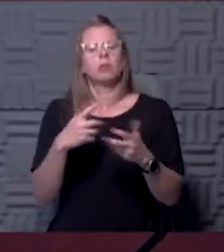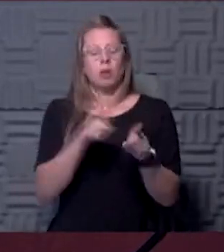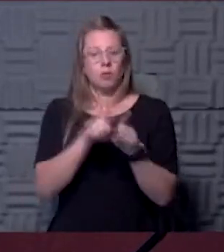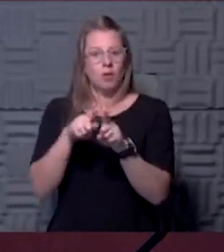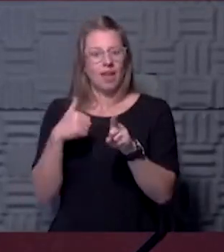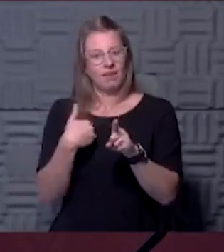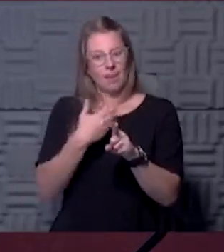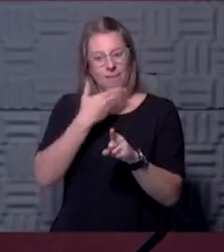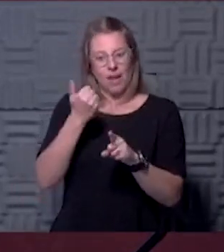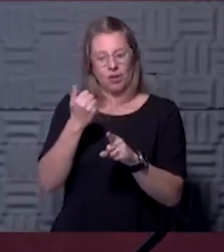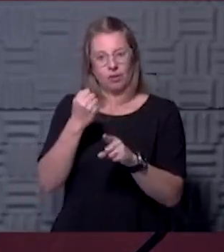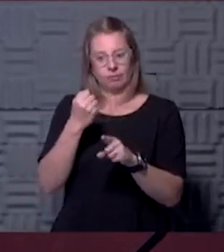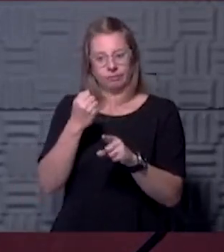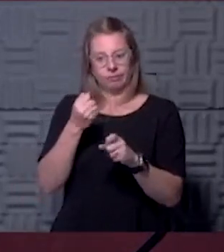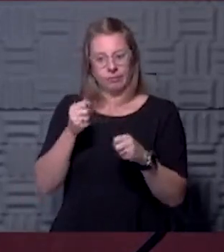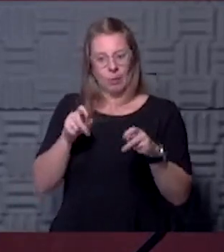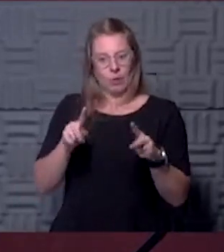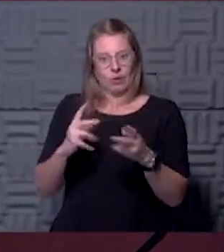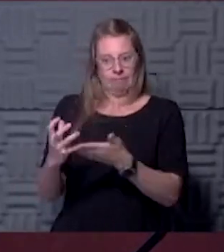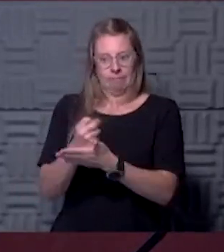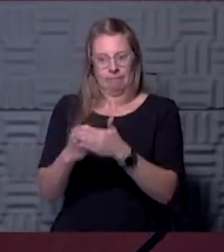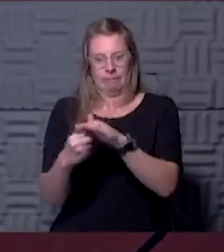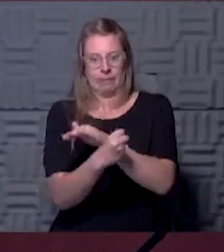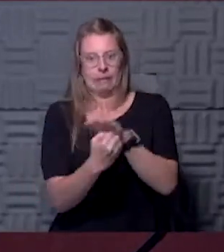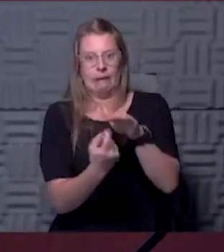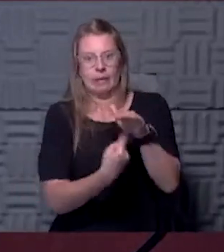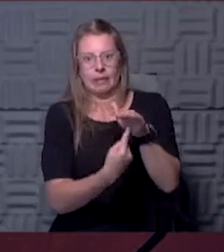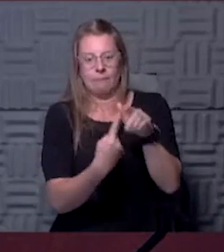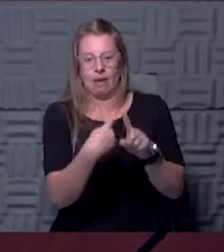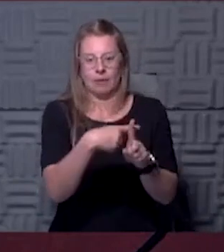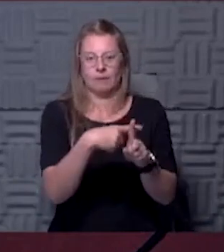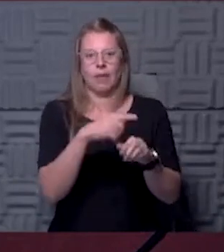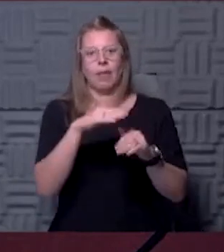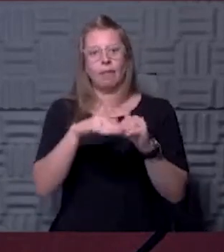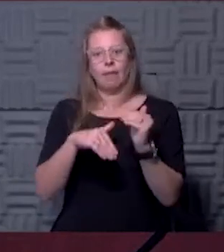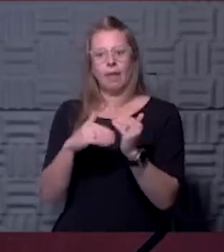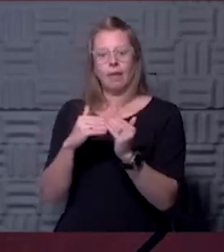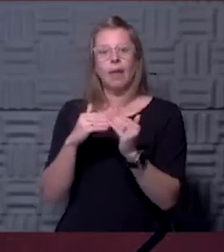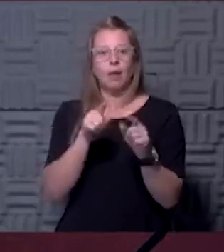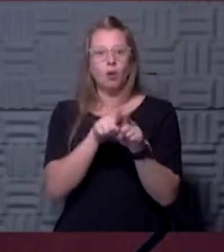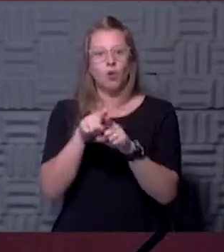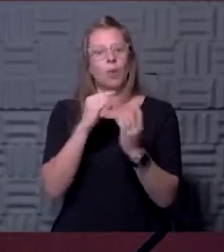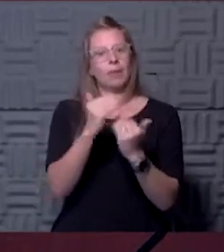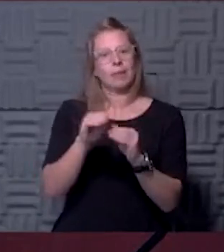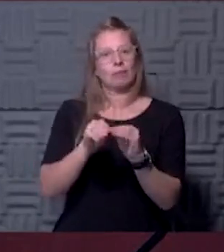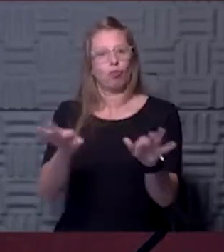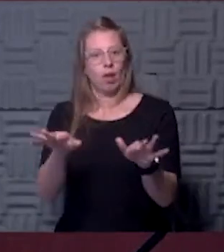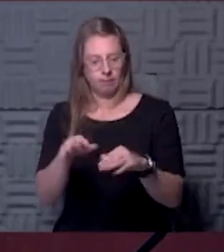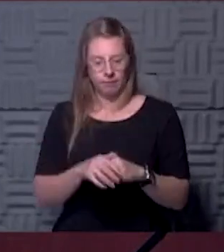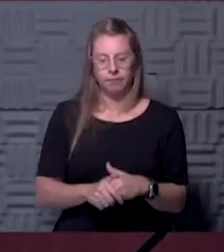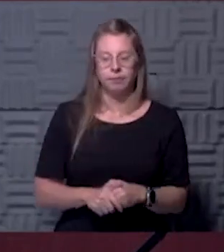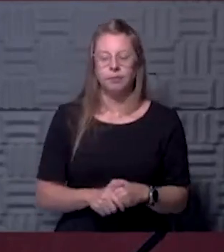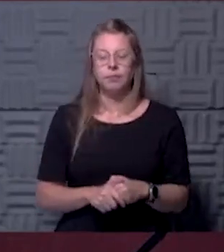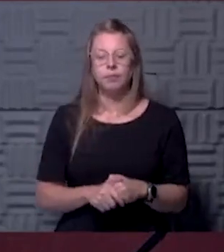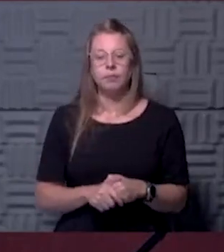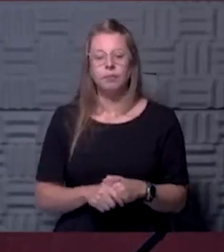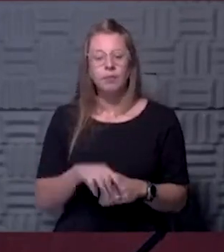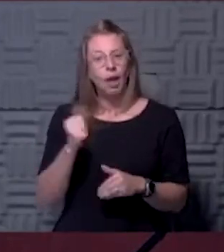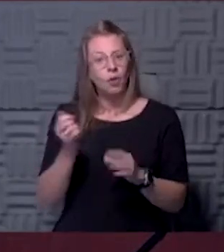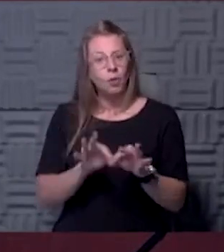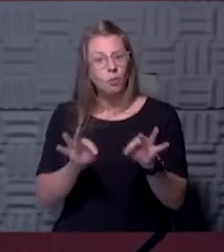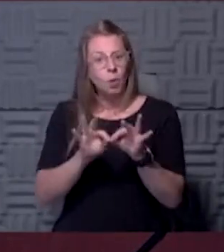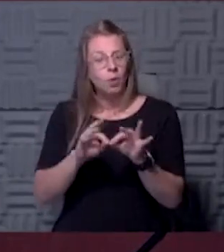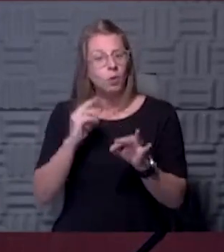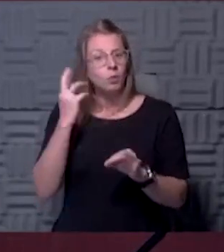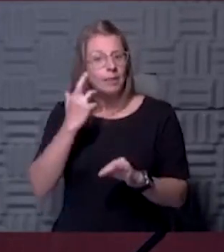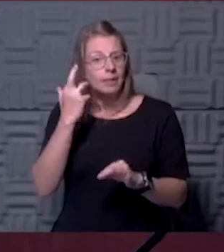of isolating those people who are positive and then a better chance of limiting the spread. The other sort of important reason from